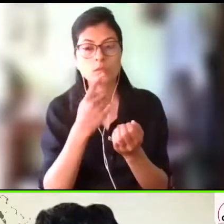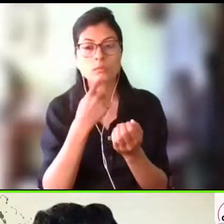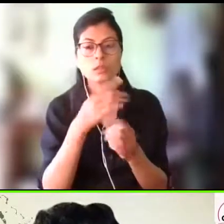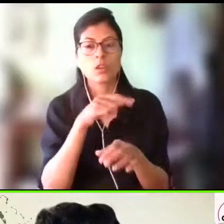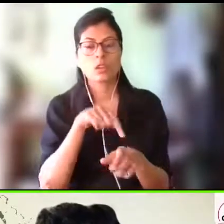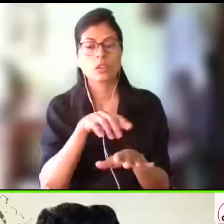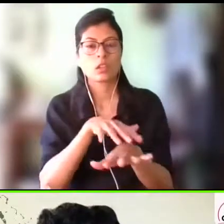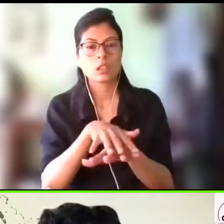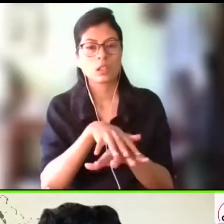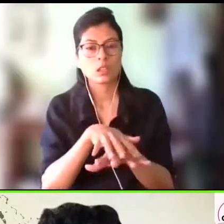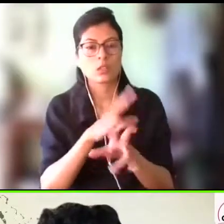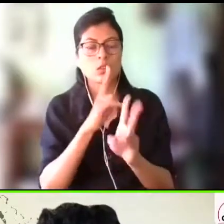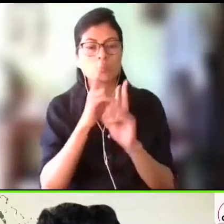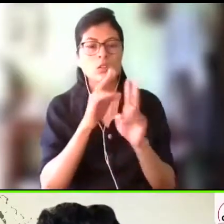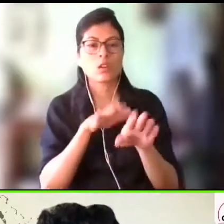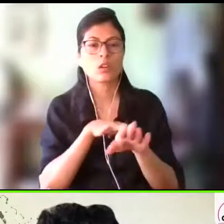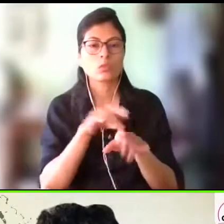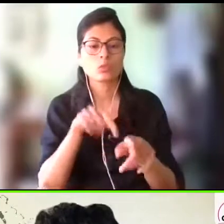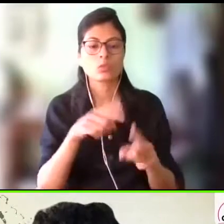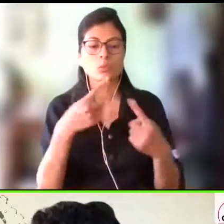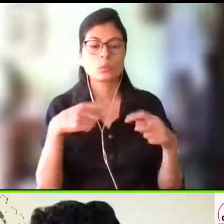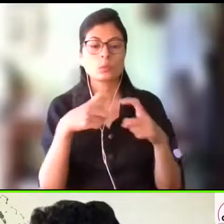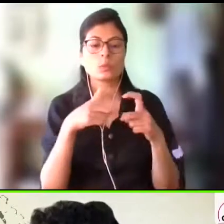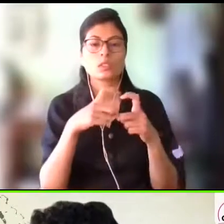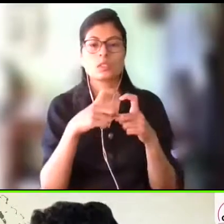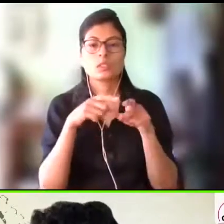After Hurricane Ivan in